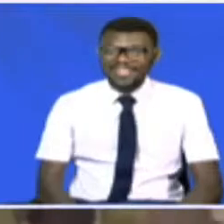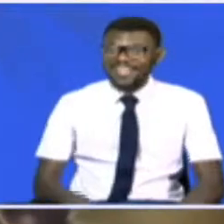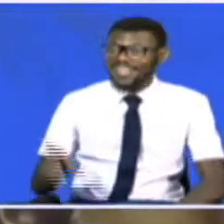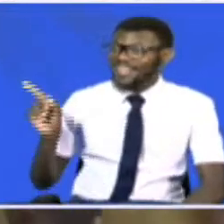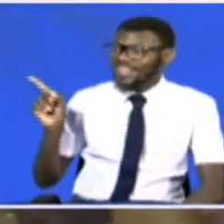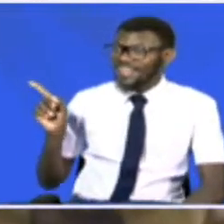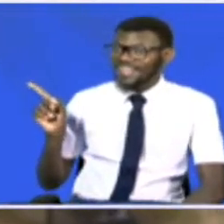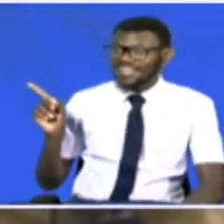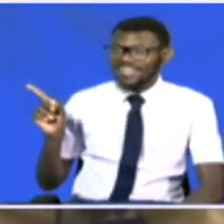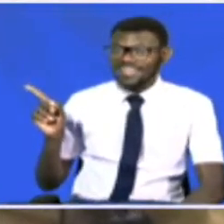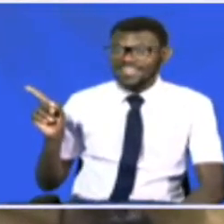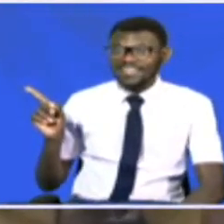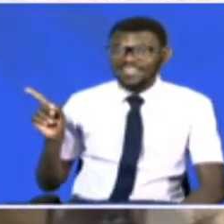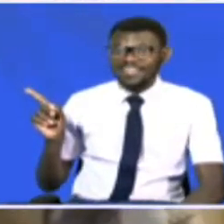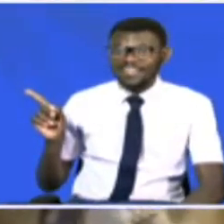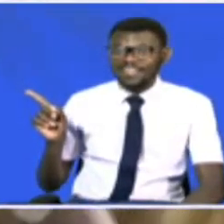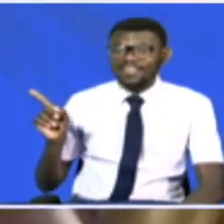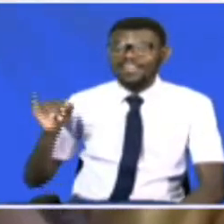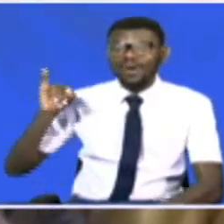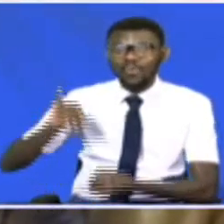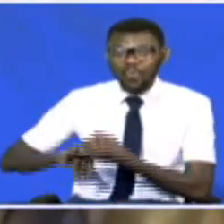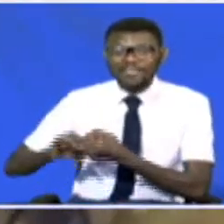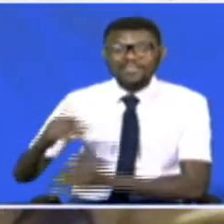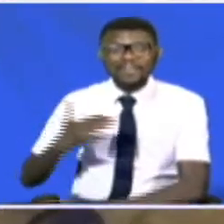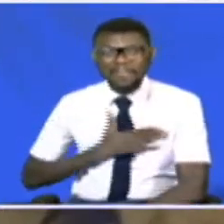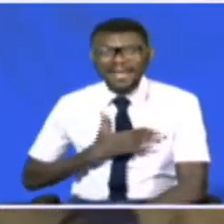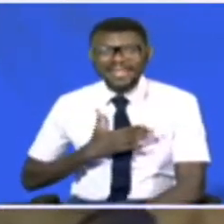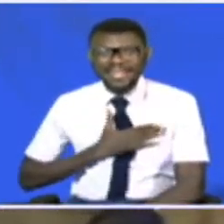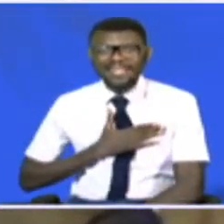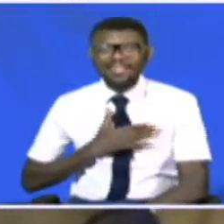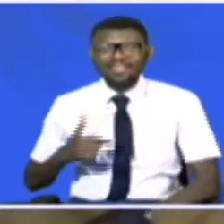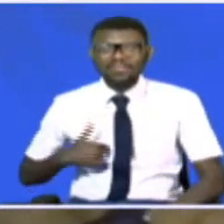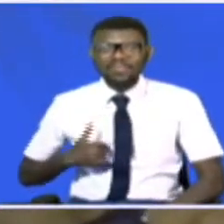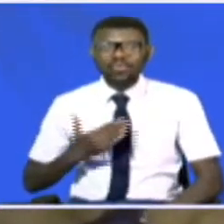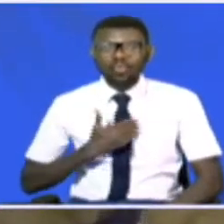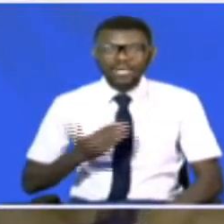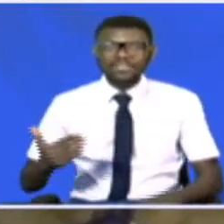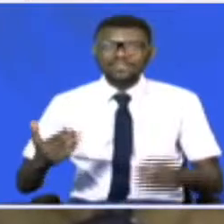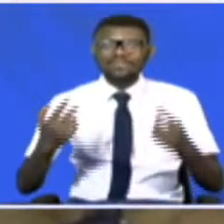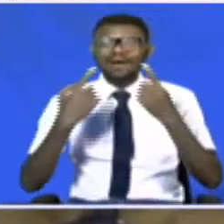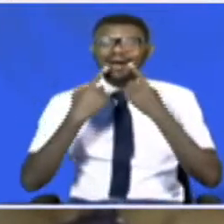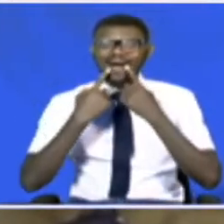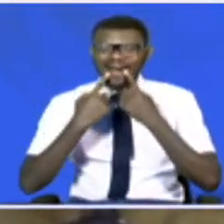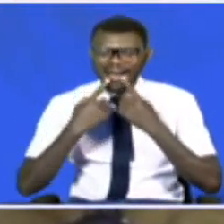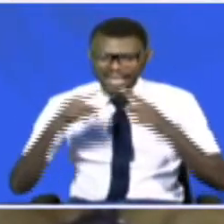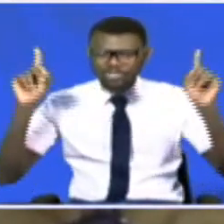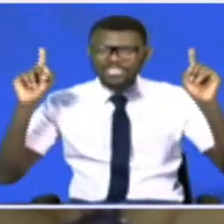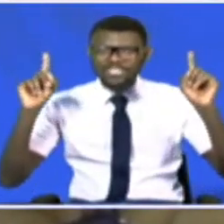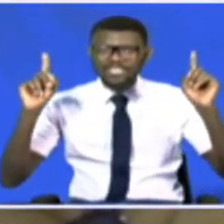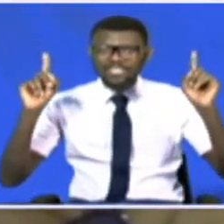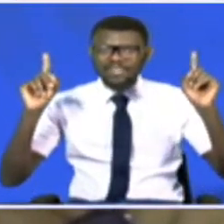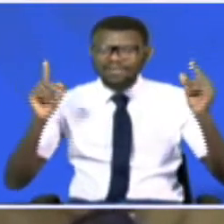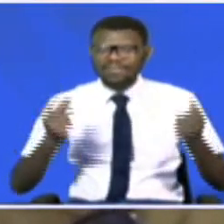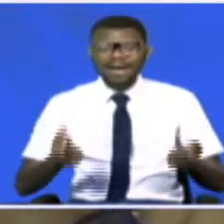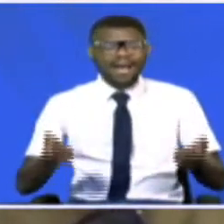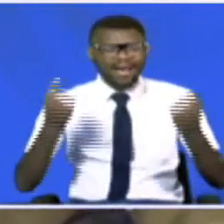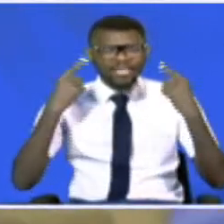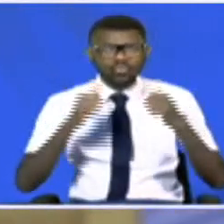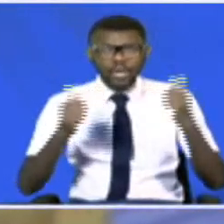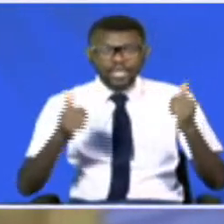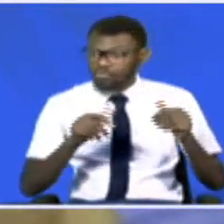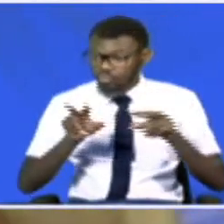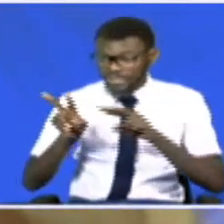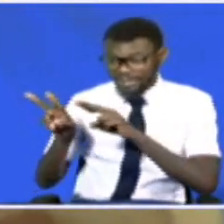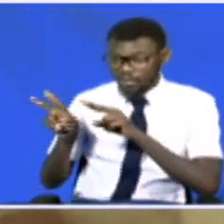Huyu ndio bibi yangu. Na nataka kusema hivi. Na mushike vizuri,